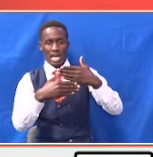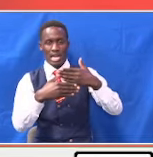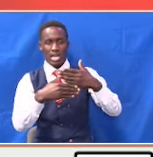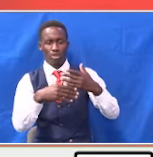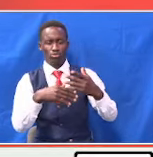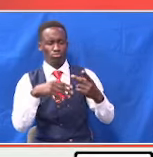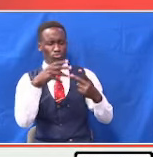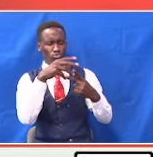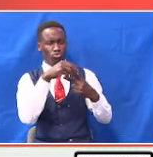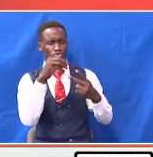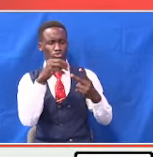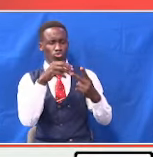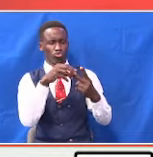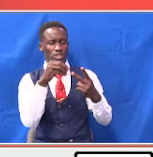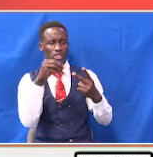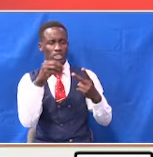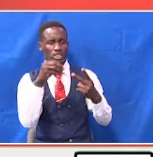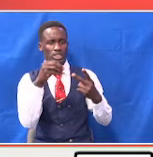highly merit